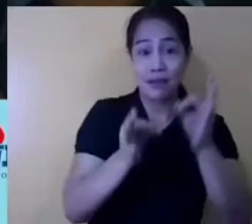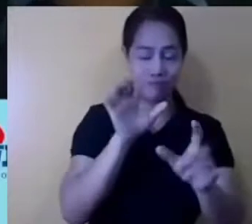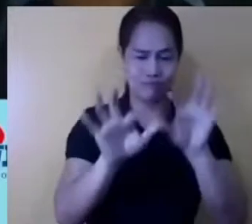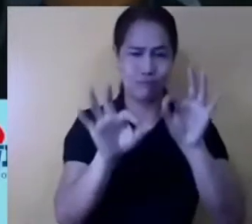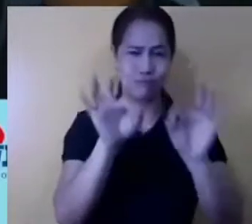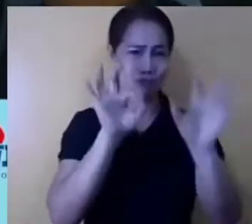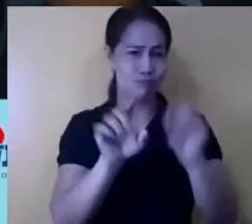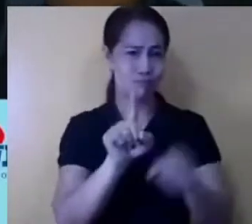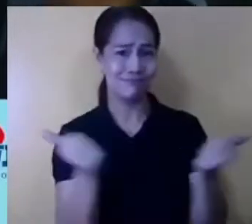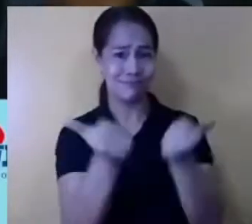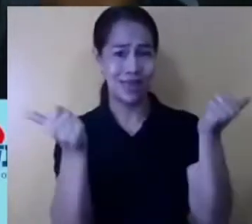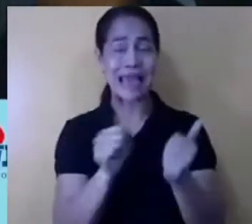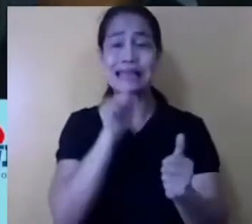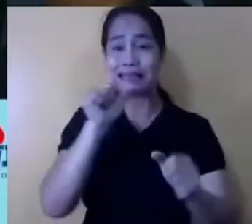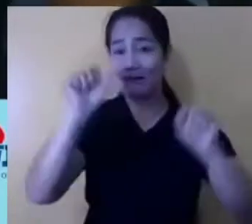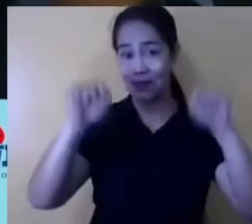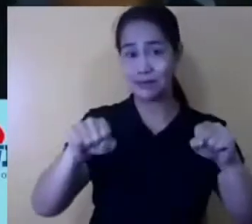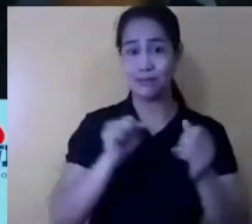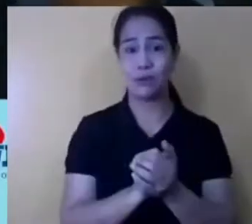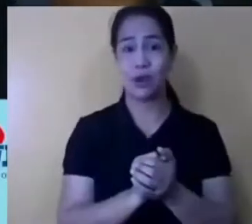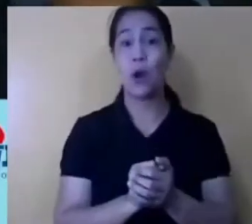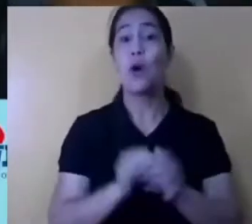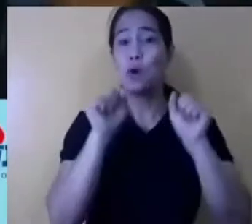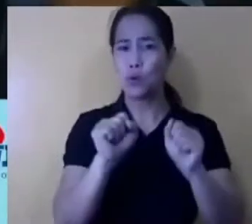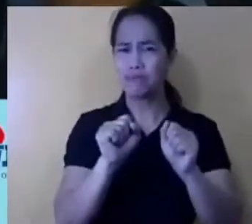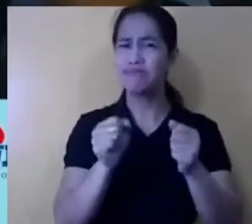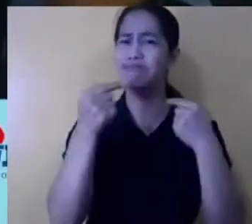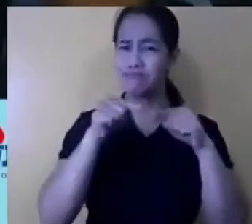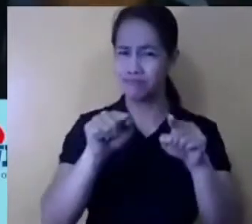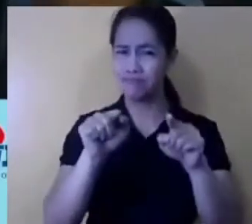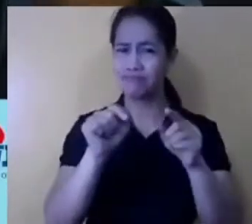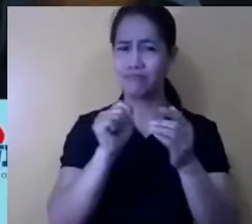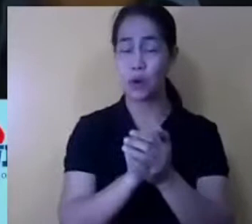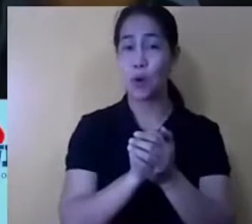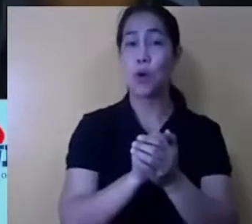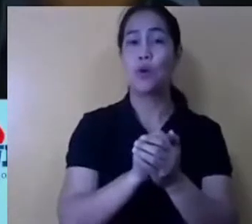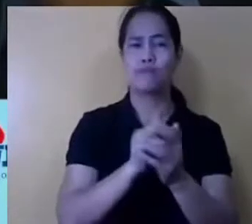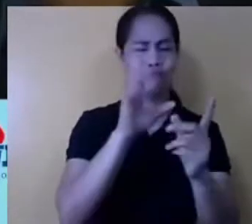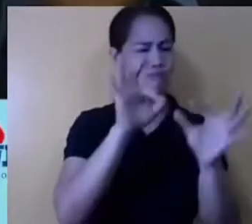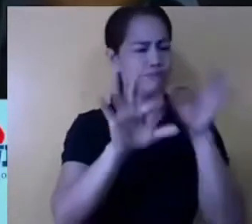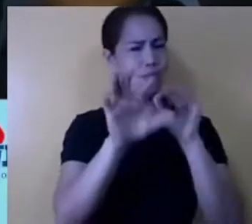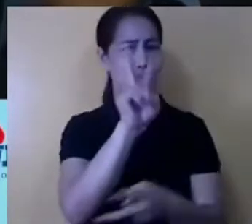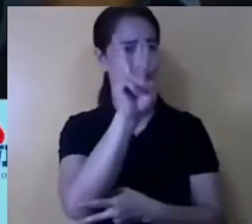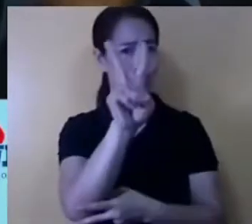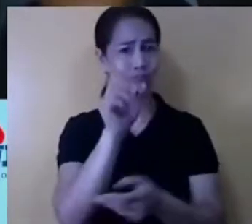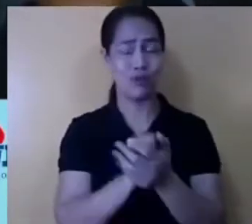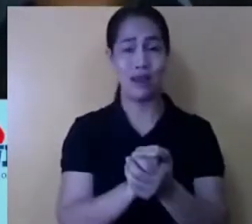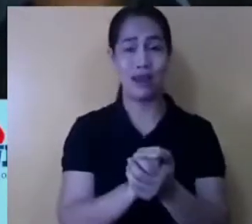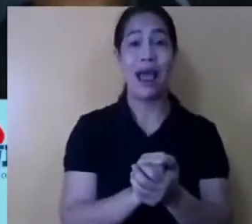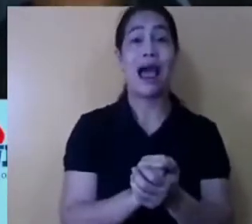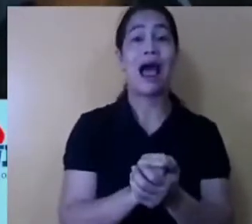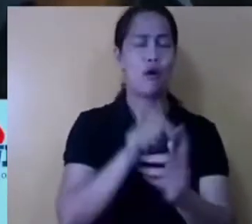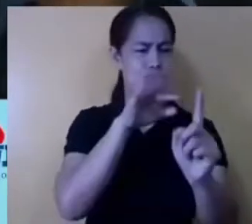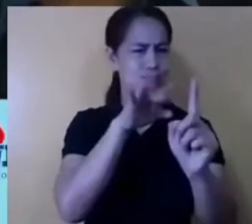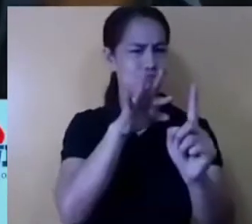or if not possible, we go to option two, an observation of a recorded video lesson or audio